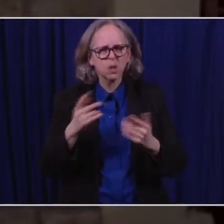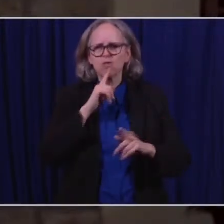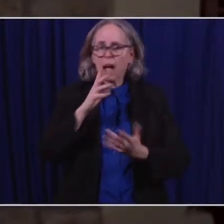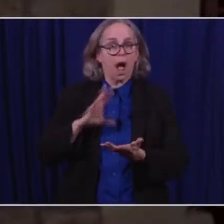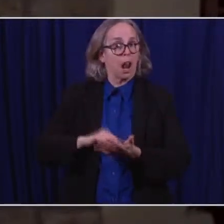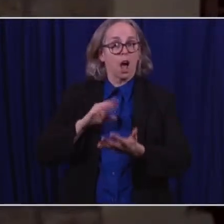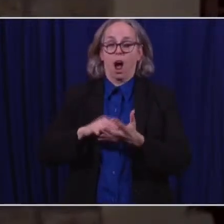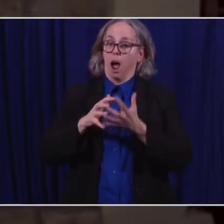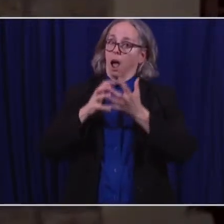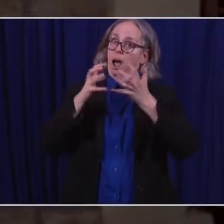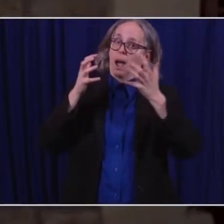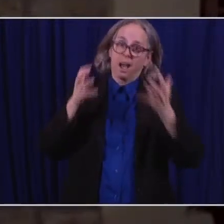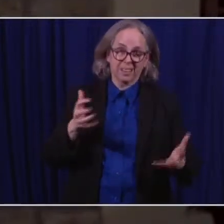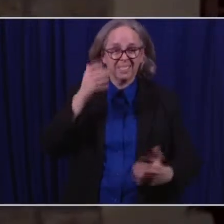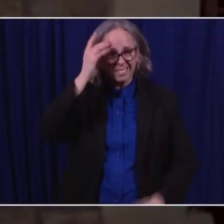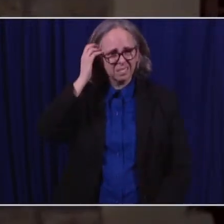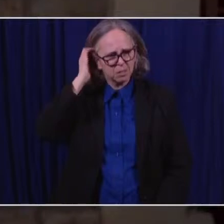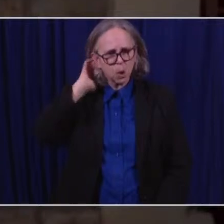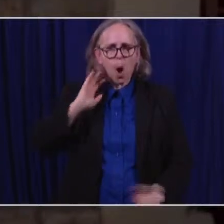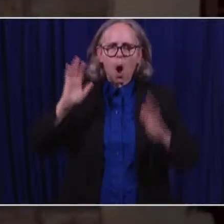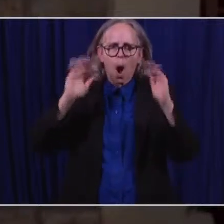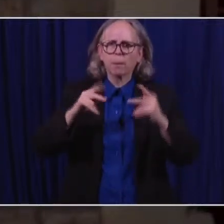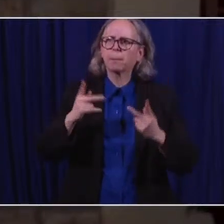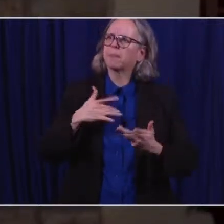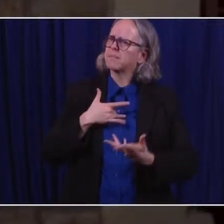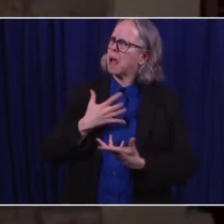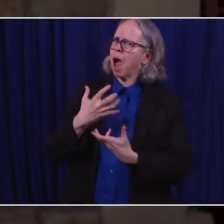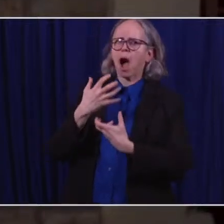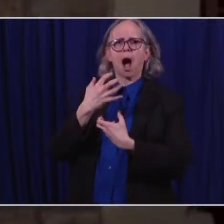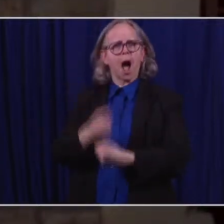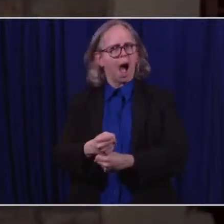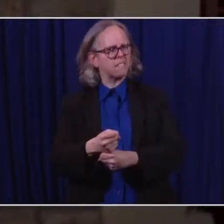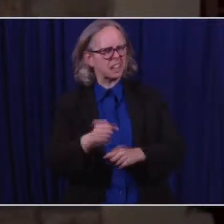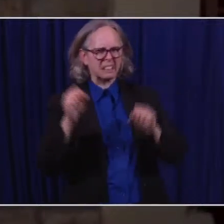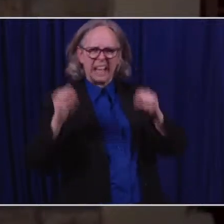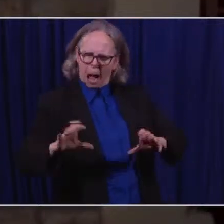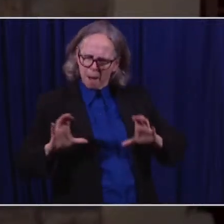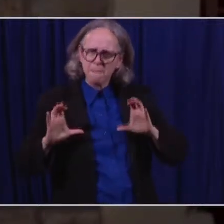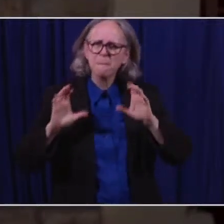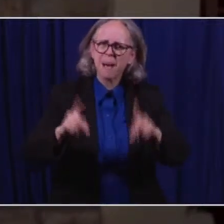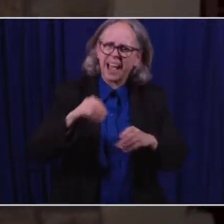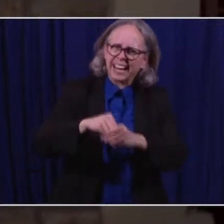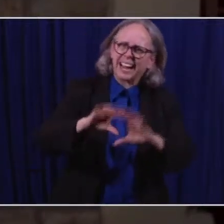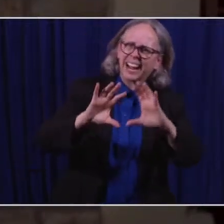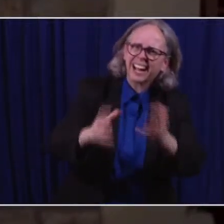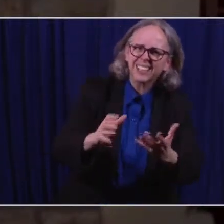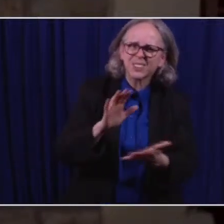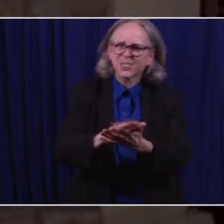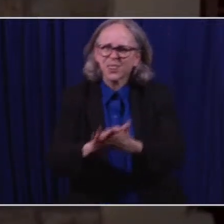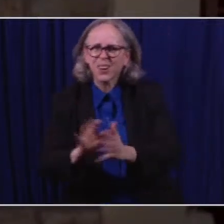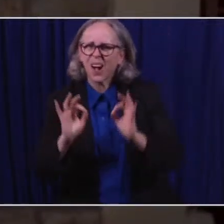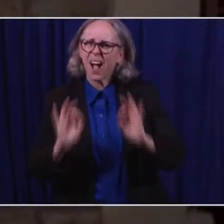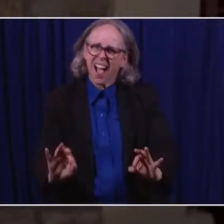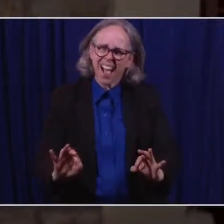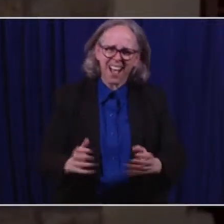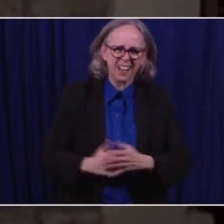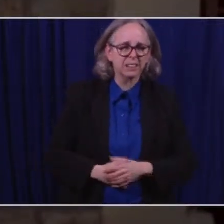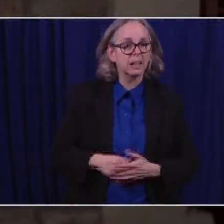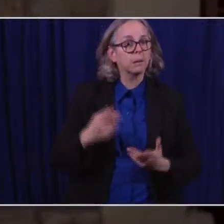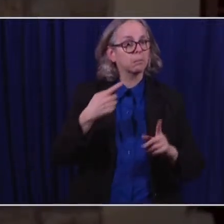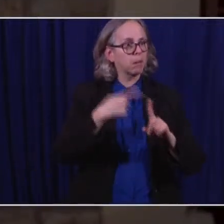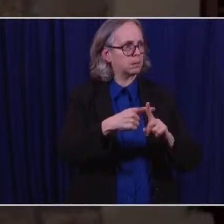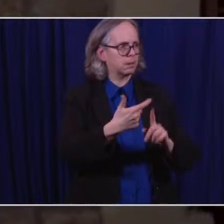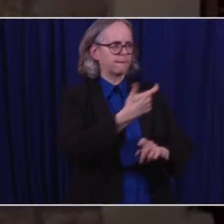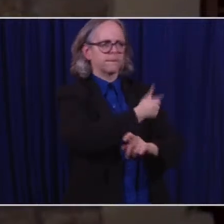able to go back in school, even if they've been out all year. Plus, we give them the vaccine. Now, you had a second question